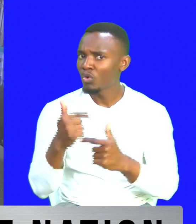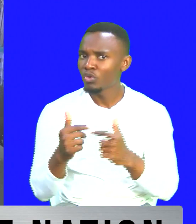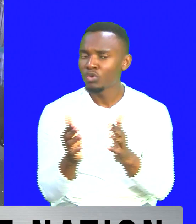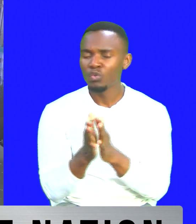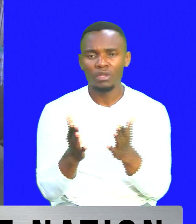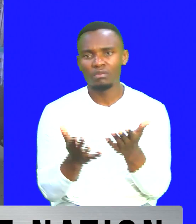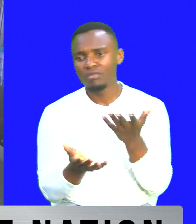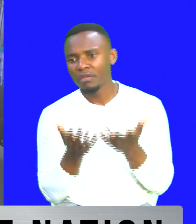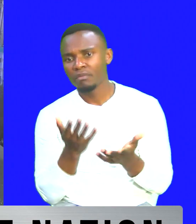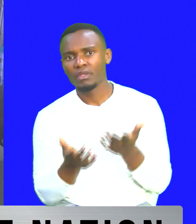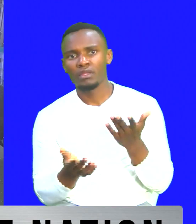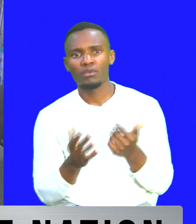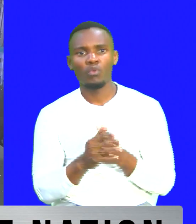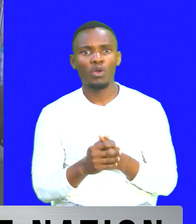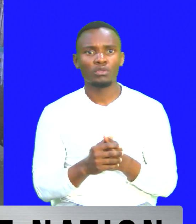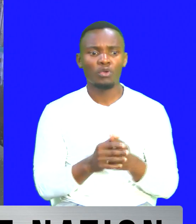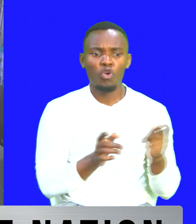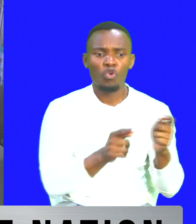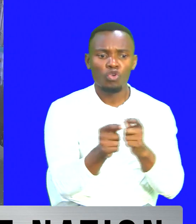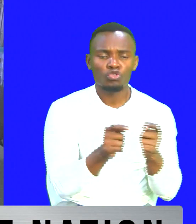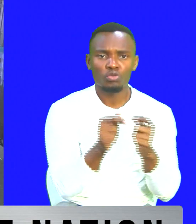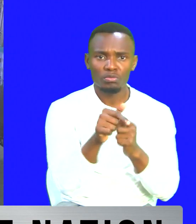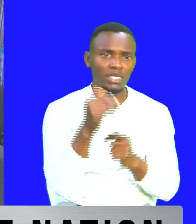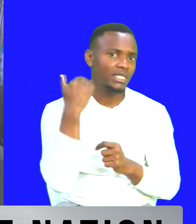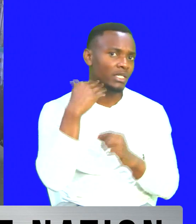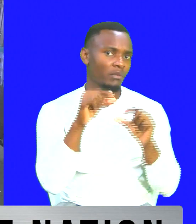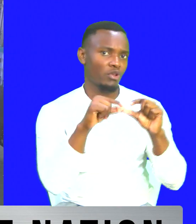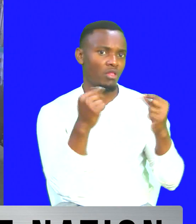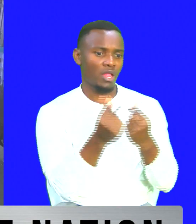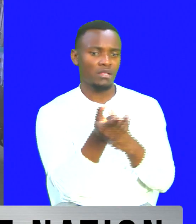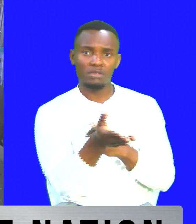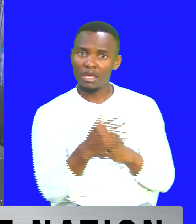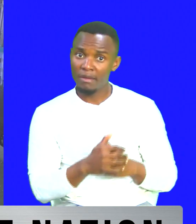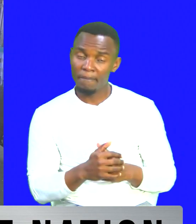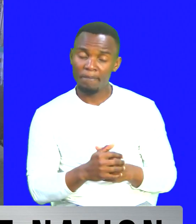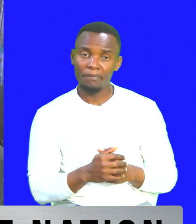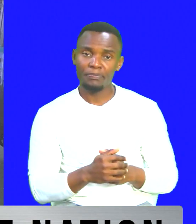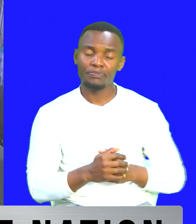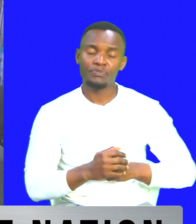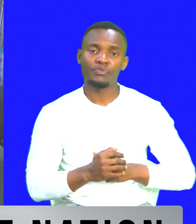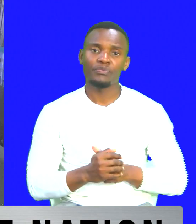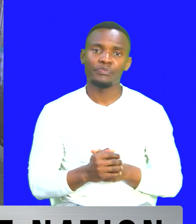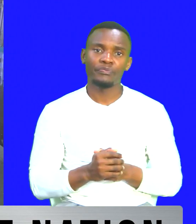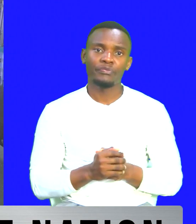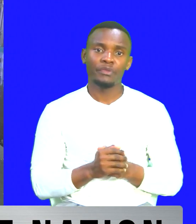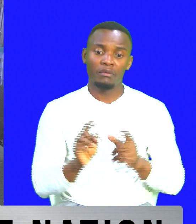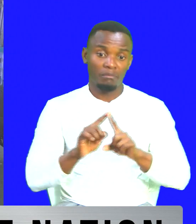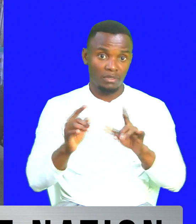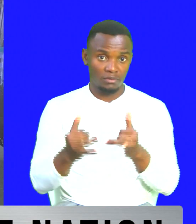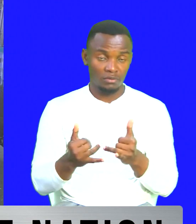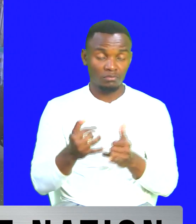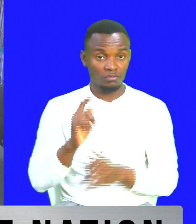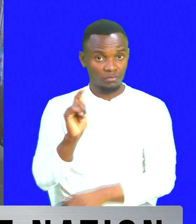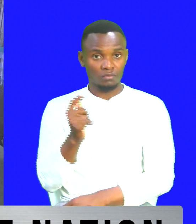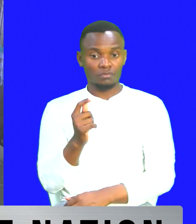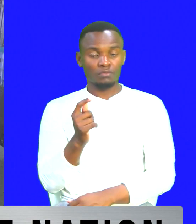maybe contain gang whatevers, unruly gangs in a country. But here is Kenya